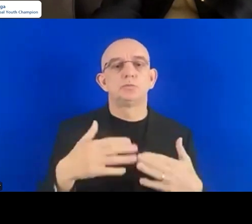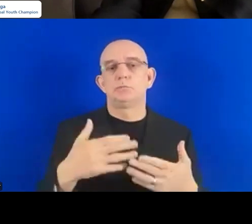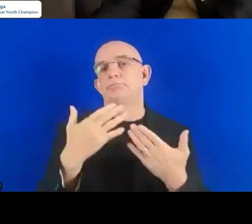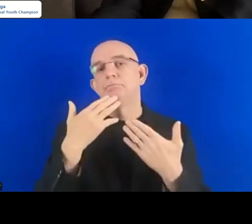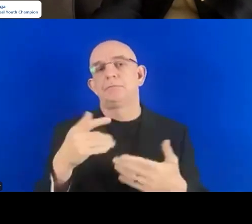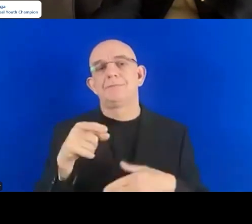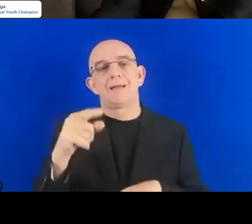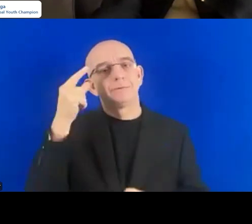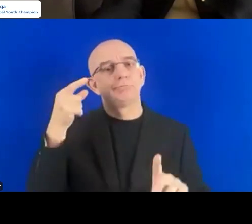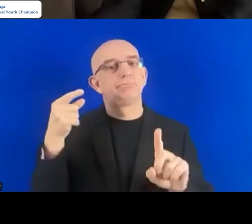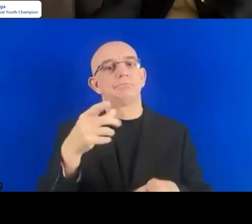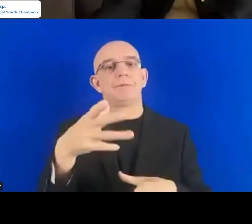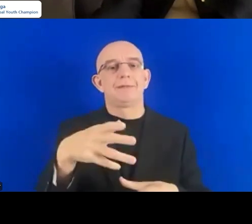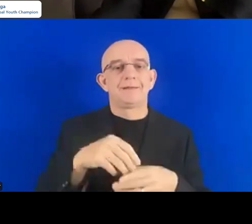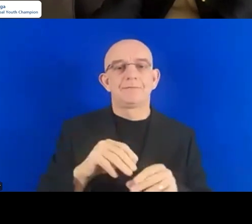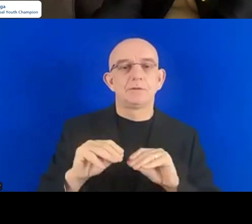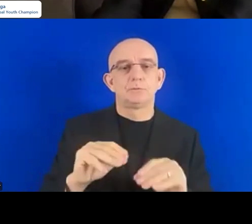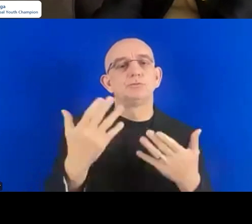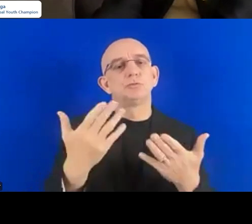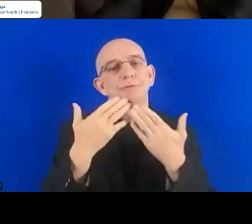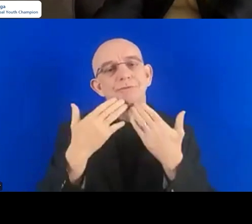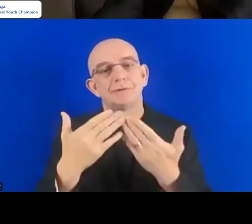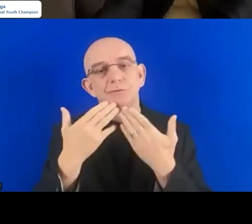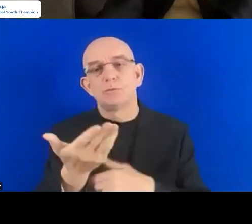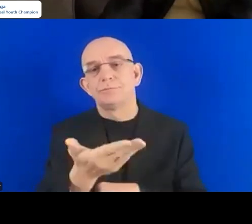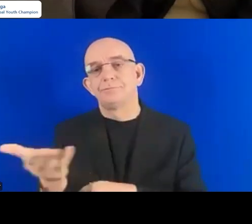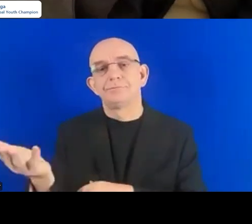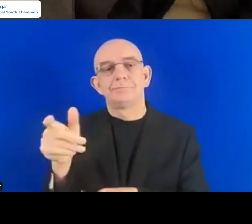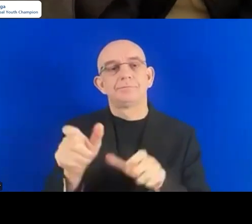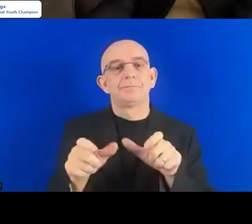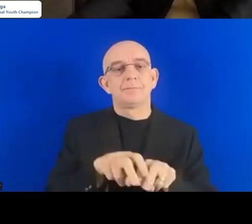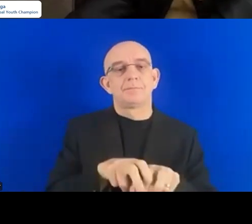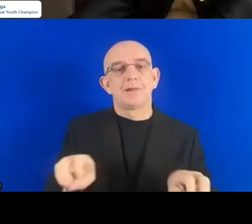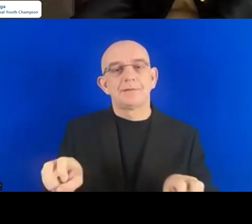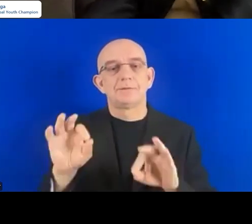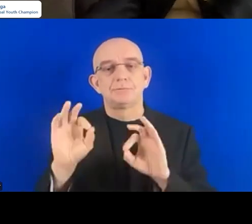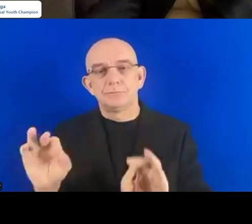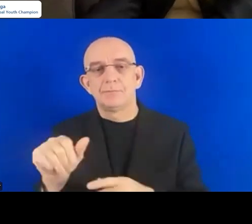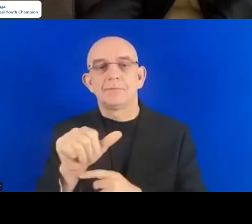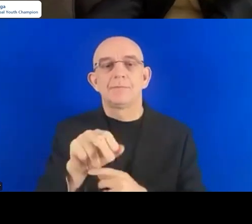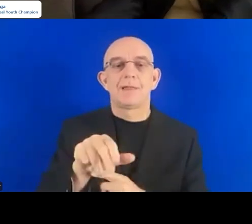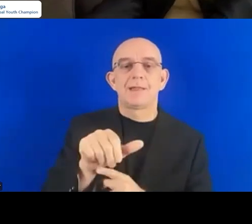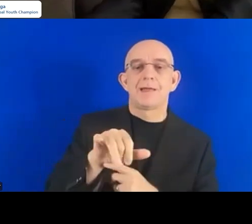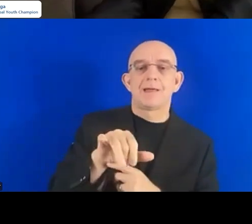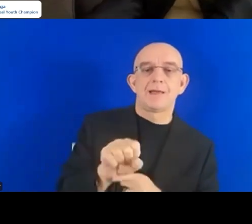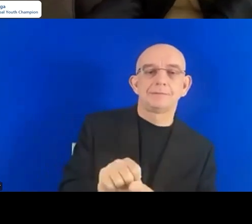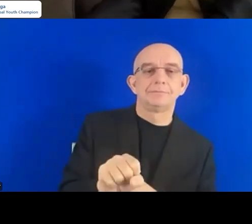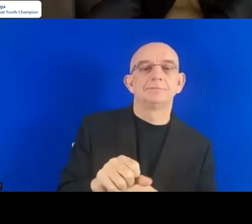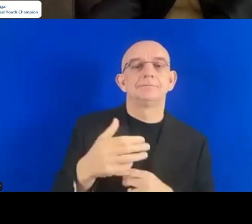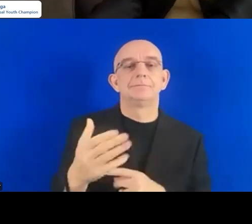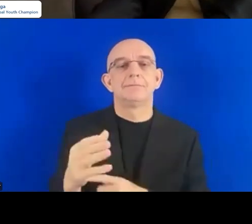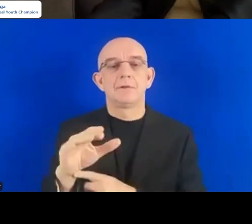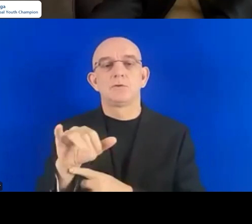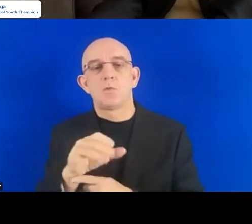Anaïs, Yumna, Joy, Anna. Thanks for making the time, your flexibility, your insights. It's been a great 45